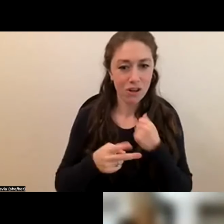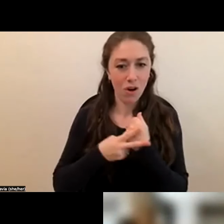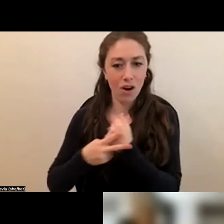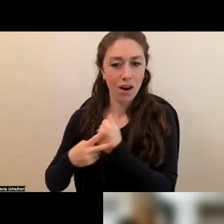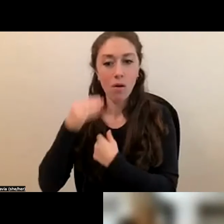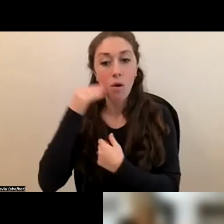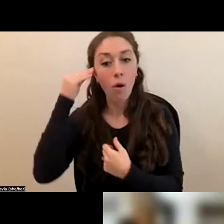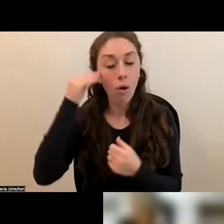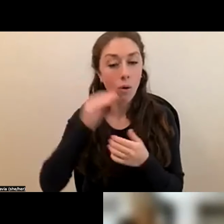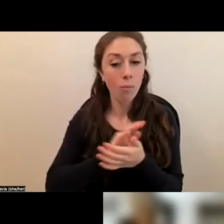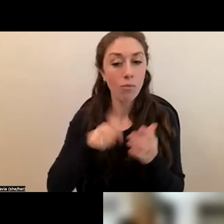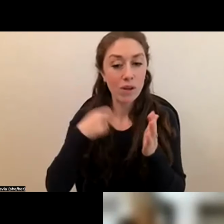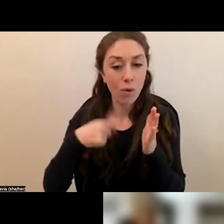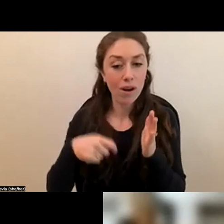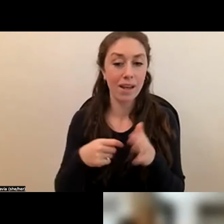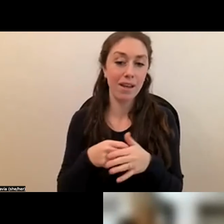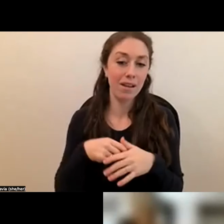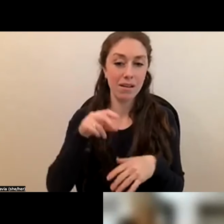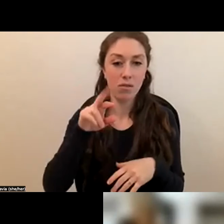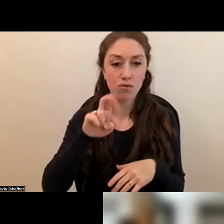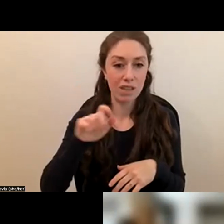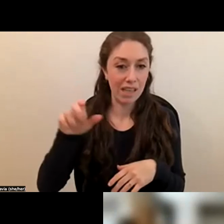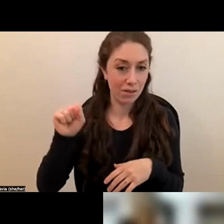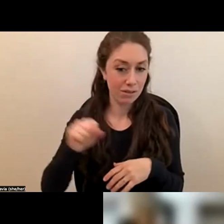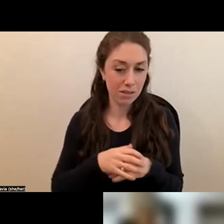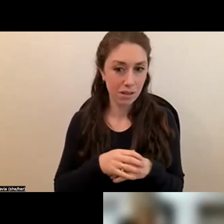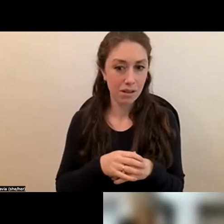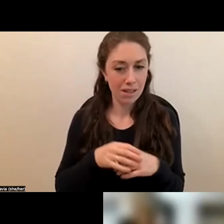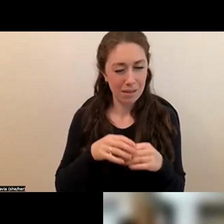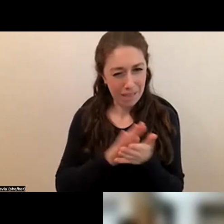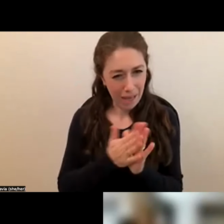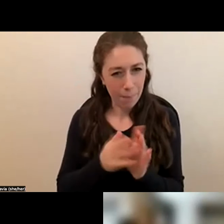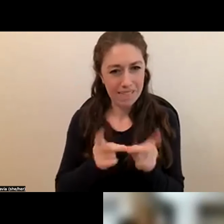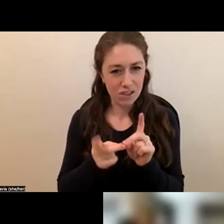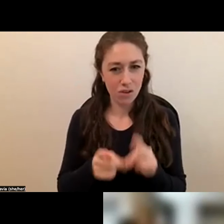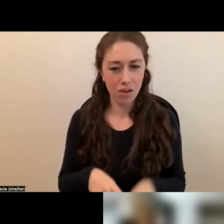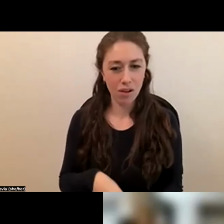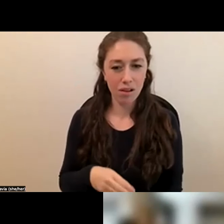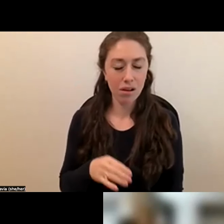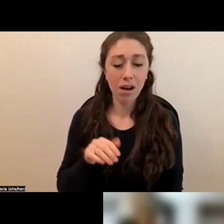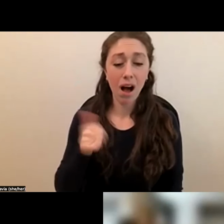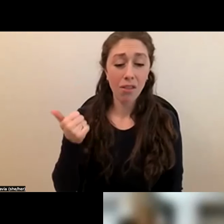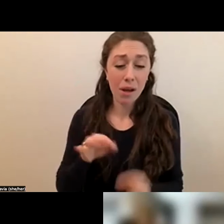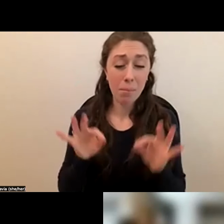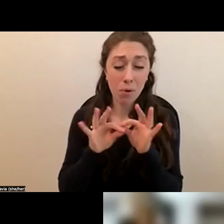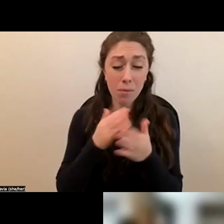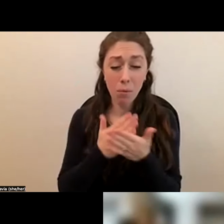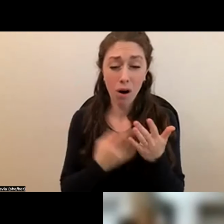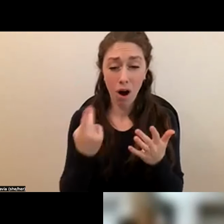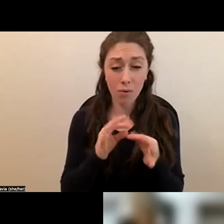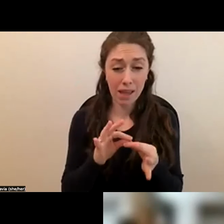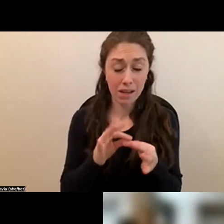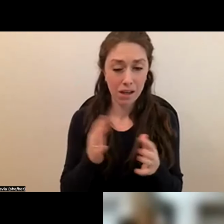recorded tape reels, digitizing these reels. And I think another really important part of the relationship was signing the first